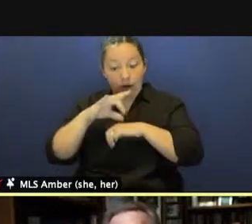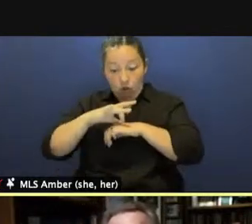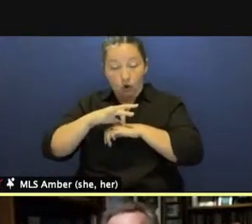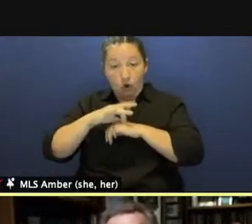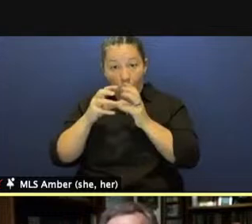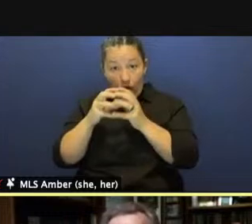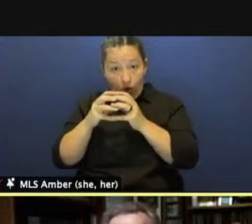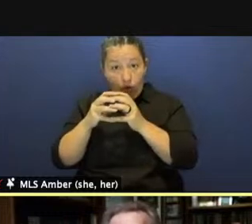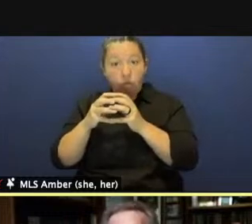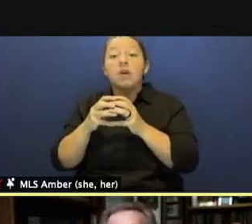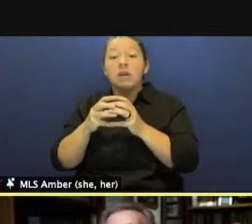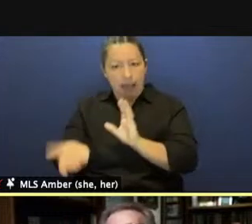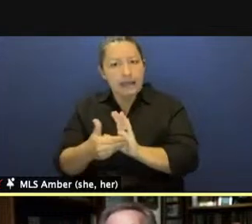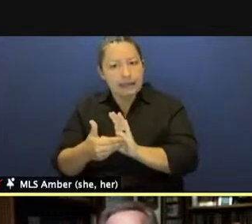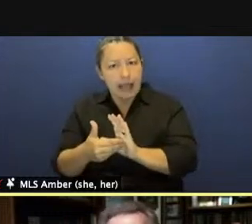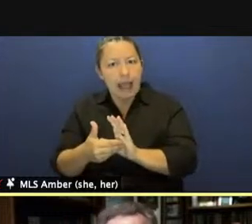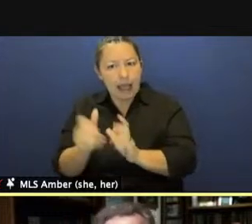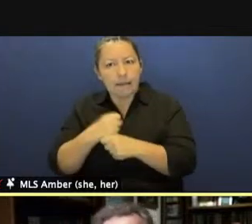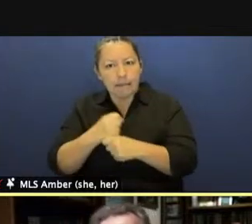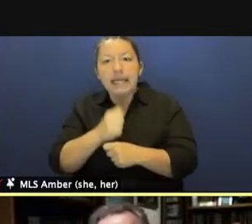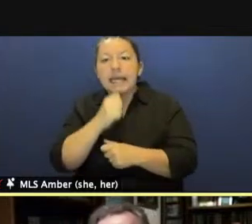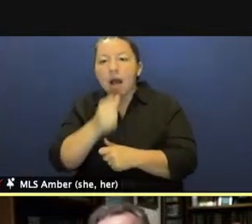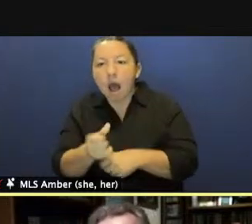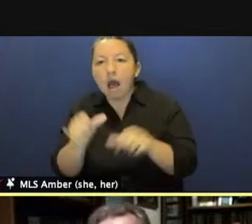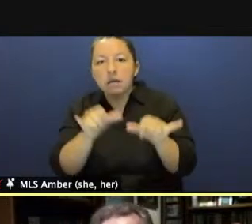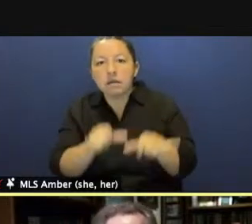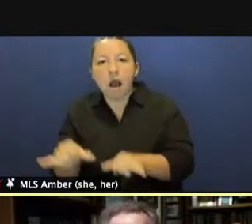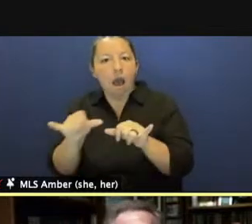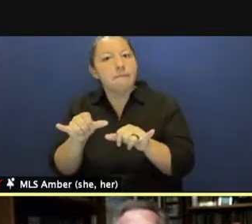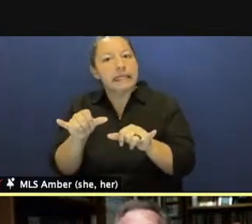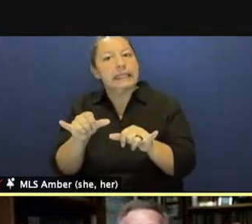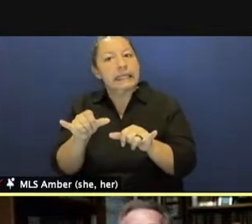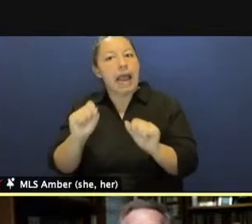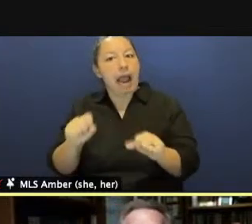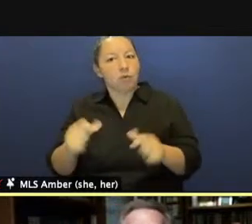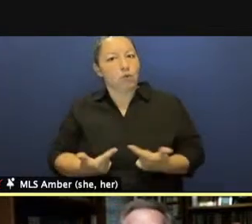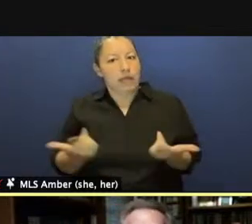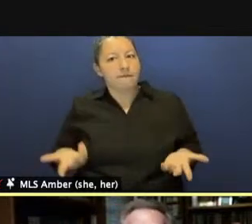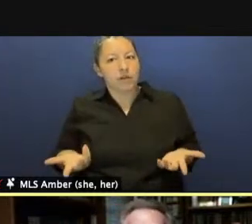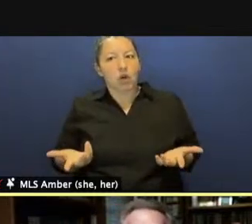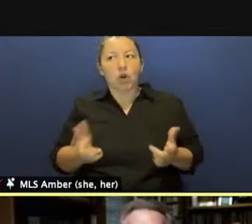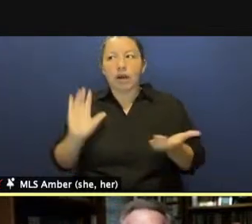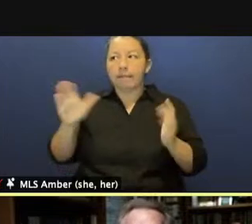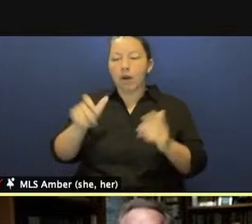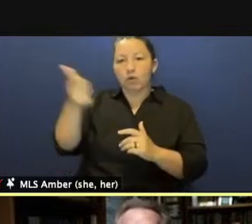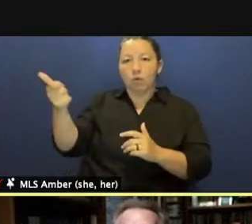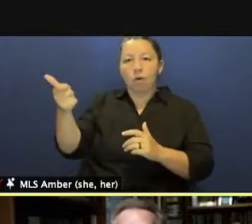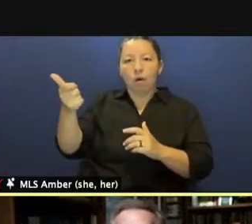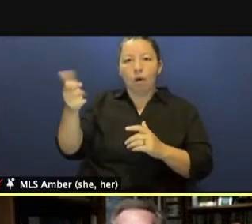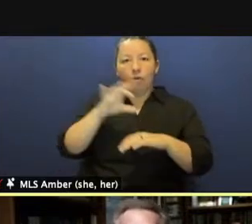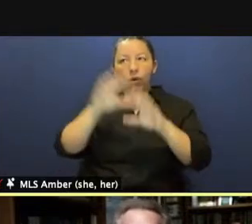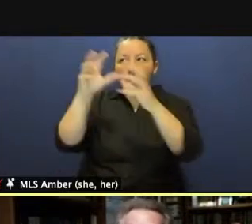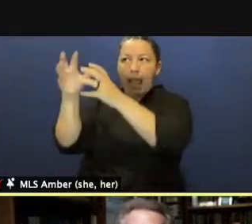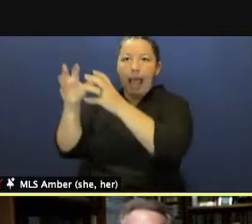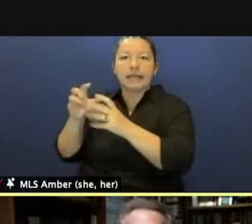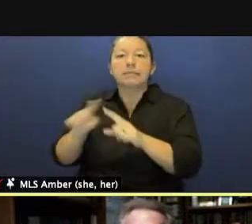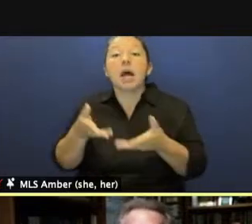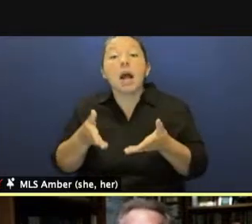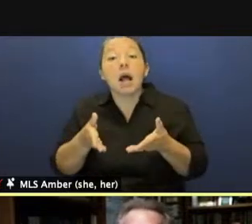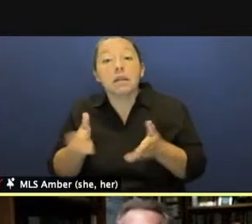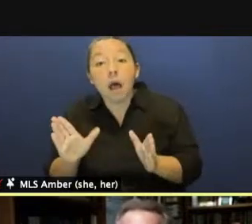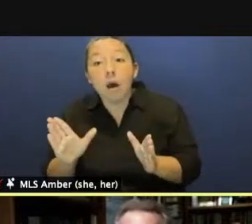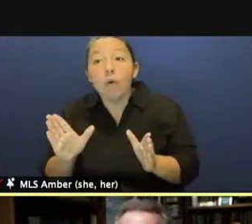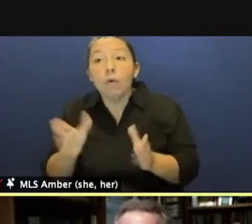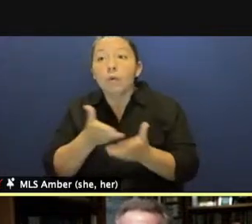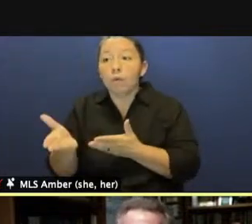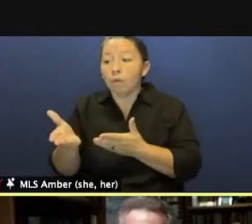again, making it uncommonly habitable, perhaps, along that theme, but allowing